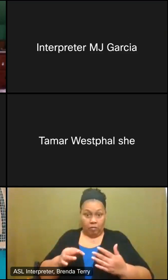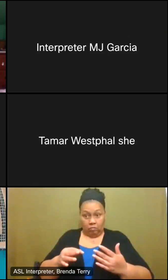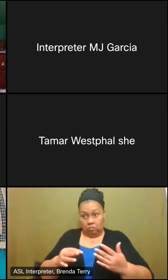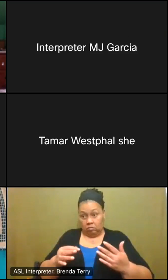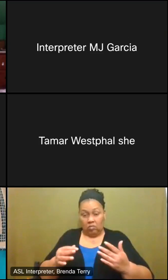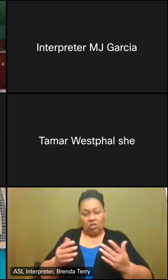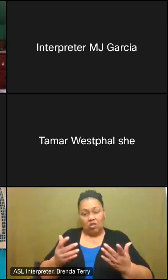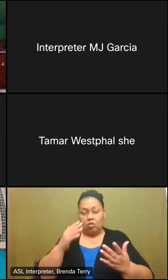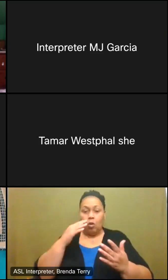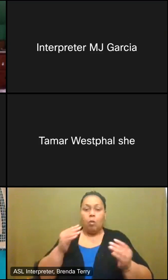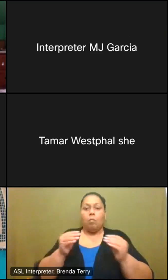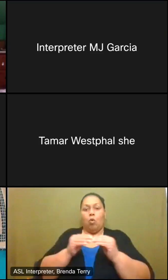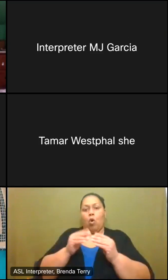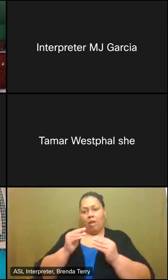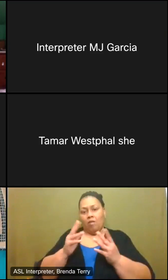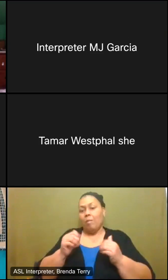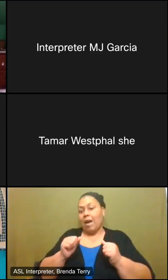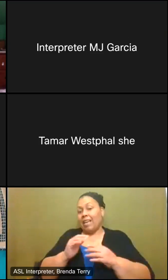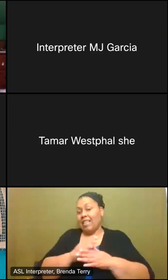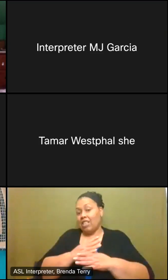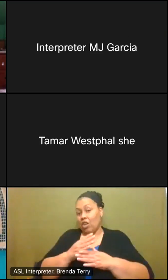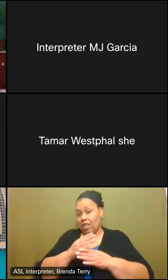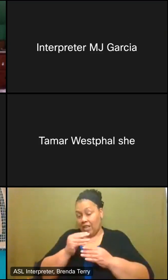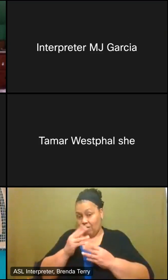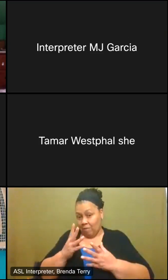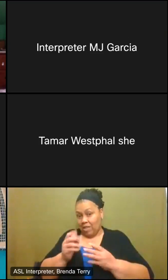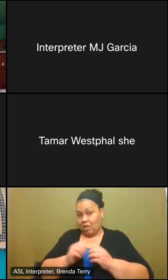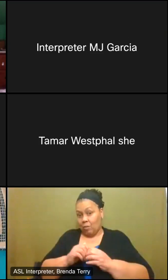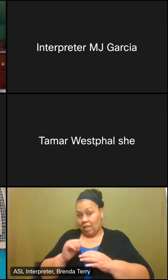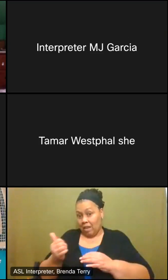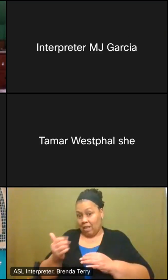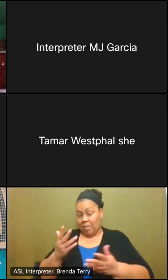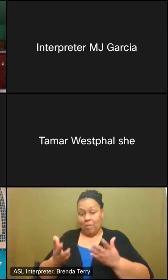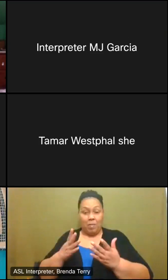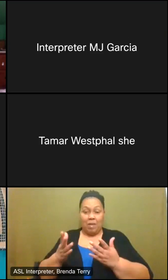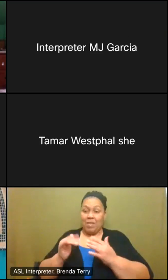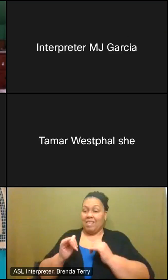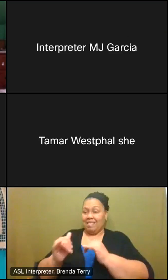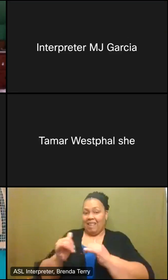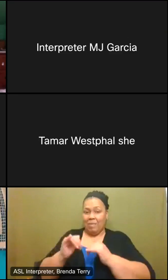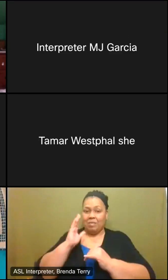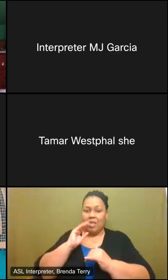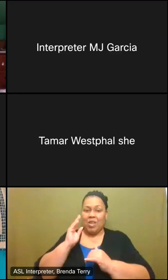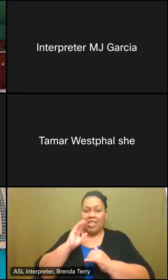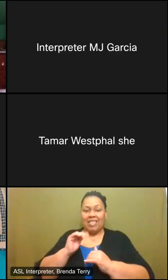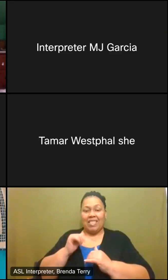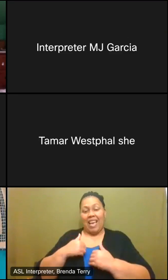more informed, I can share this information with others that might be going through the same thing that I was going through years ago. So that might be why